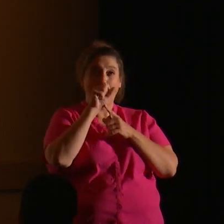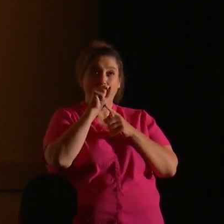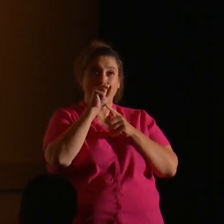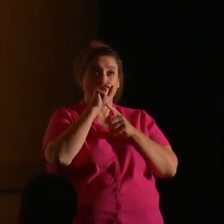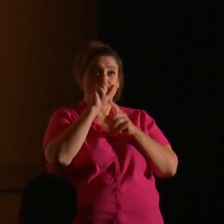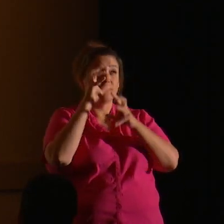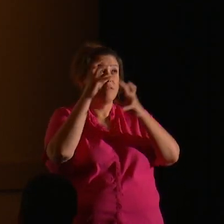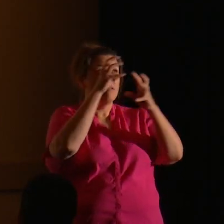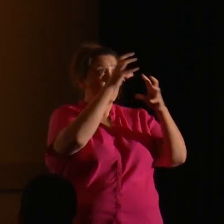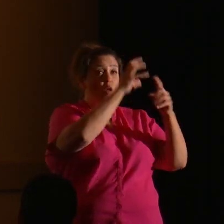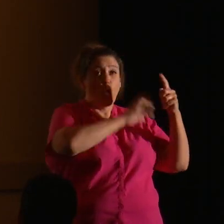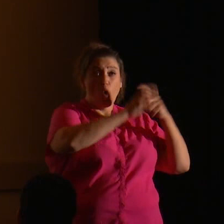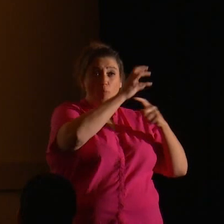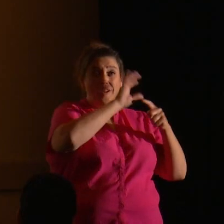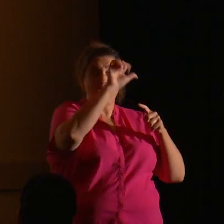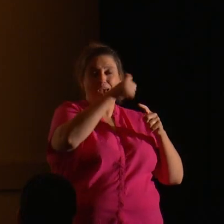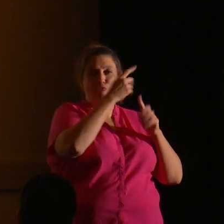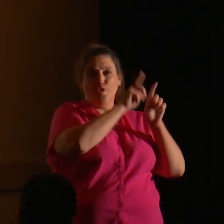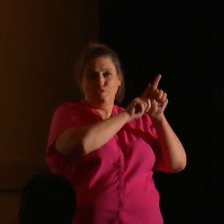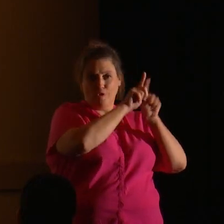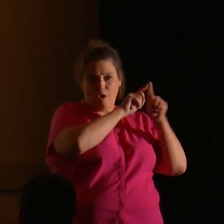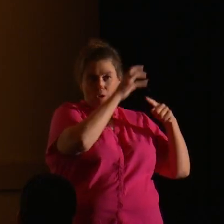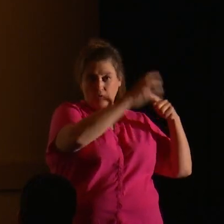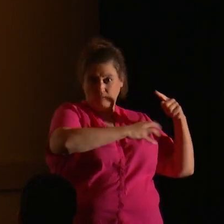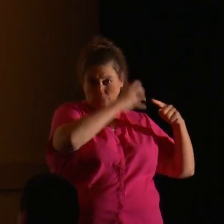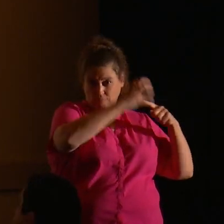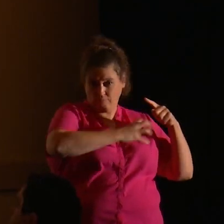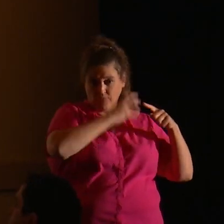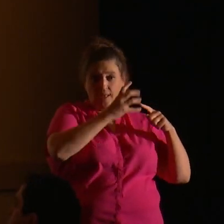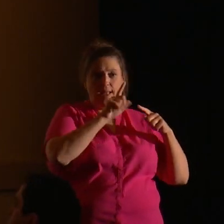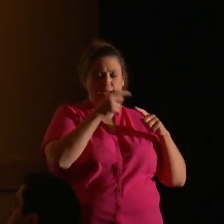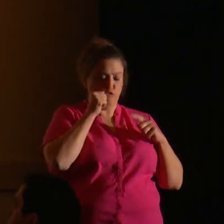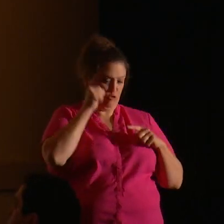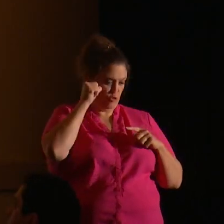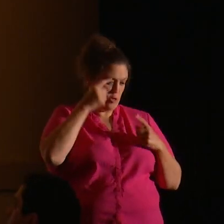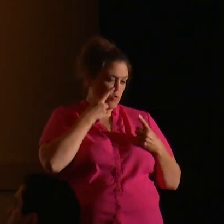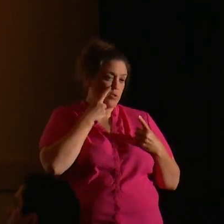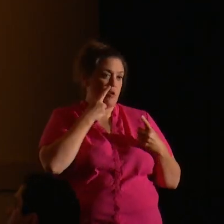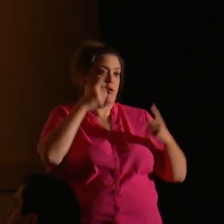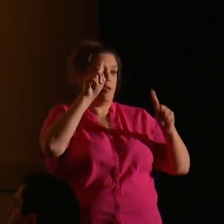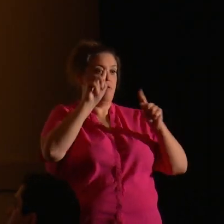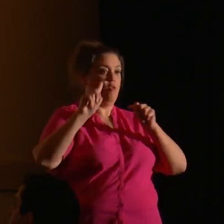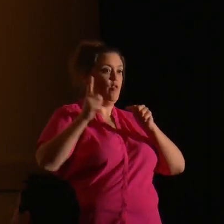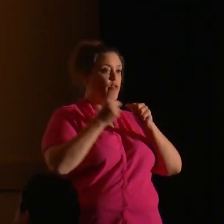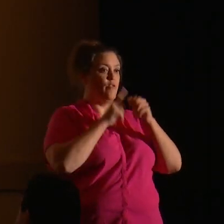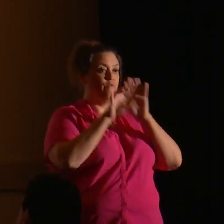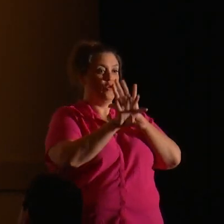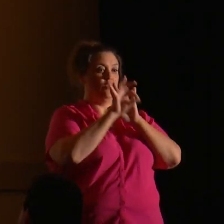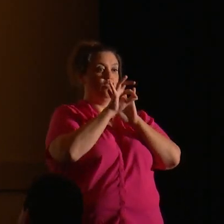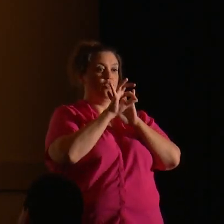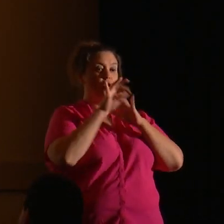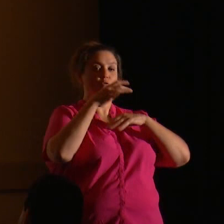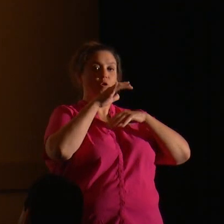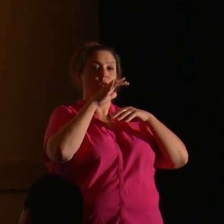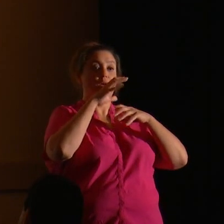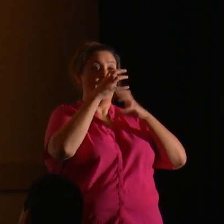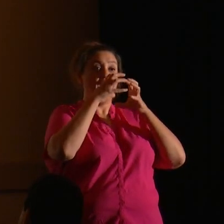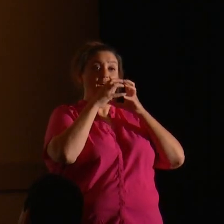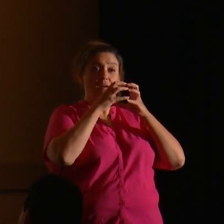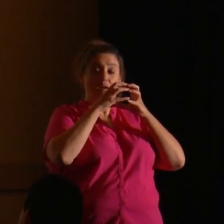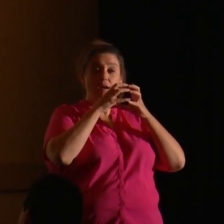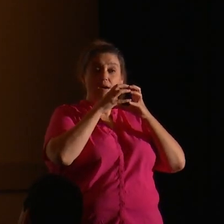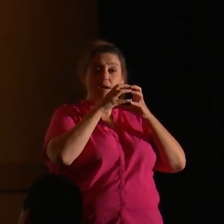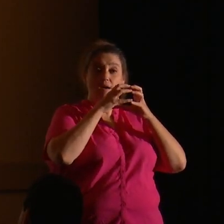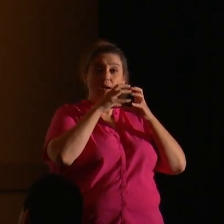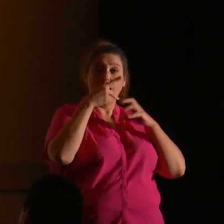yesterday was announced the first discovery of an Earth-sized planet within the